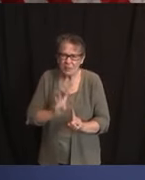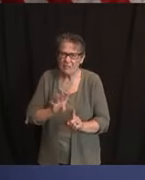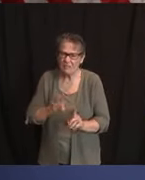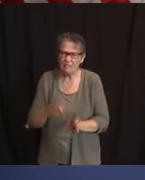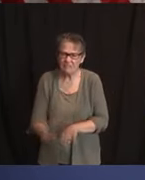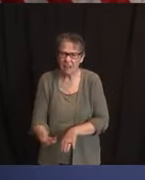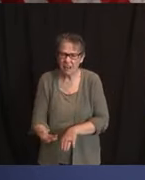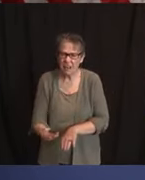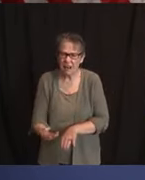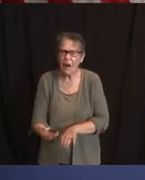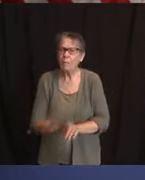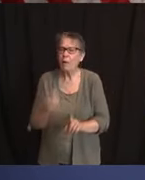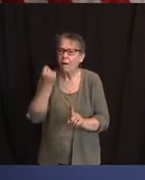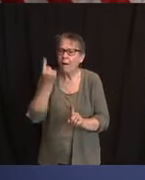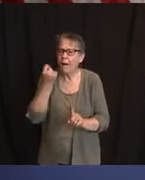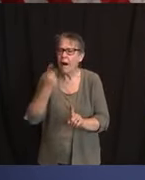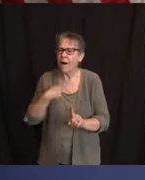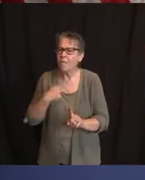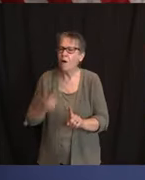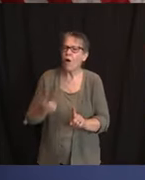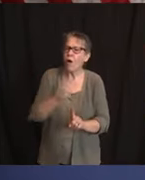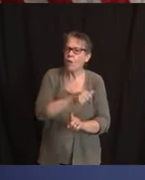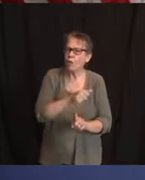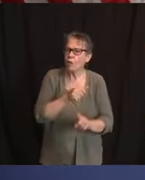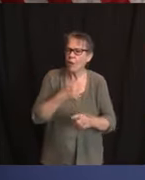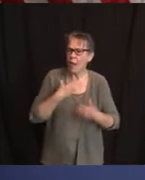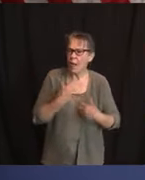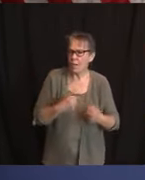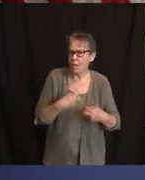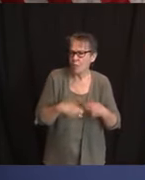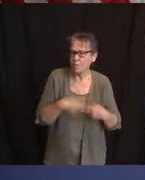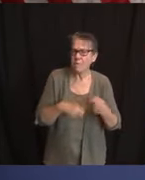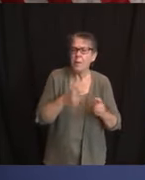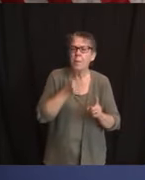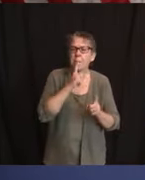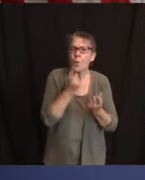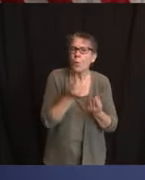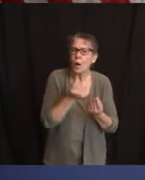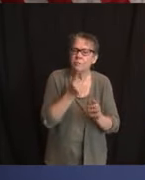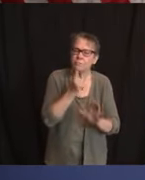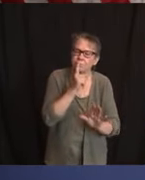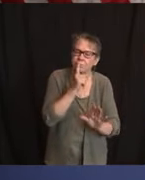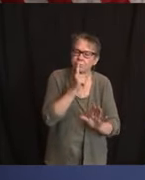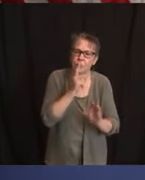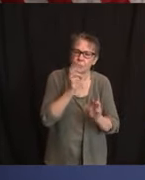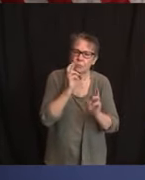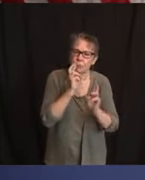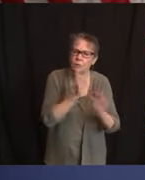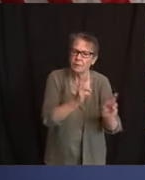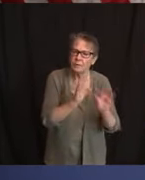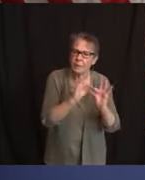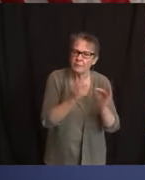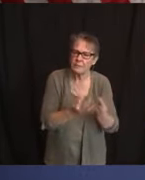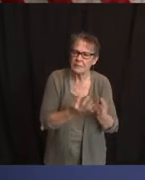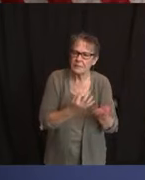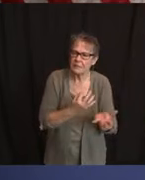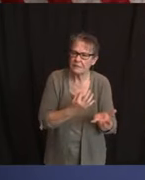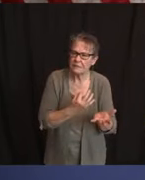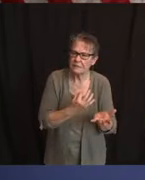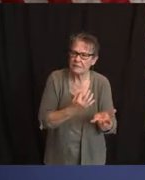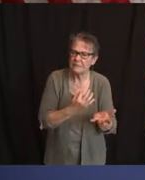does not, and out of respect for privacy for the blessed little soul and families, we're going to keep it that way. Numbers are coming down. Ed